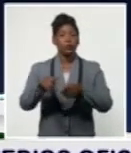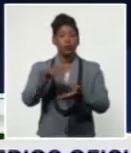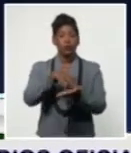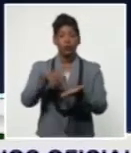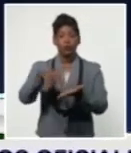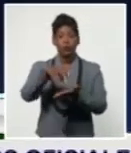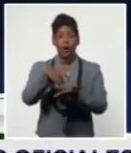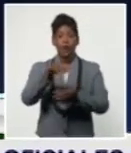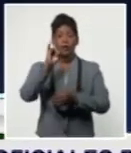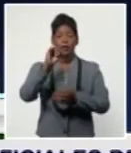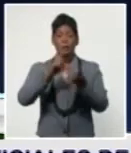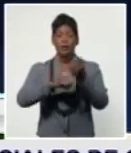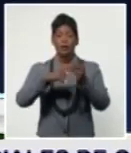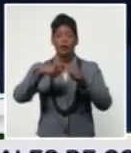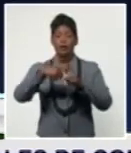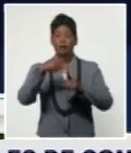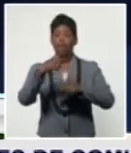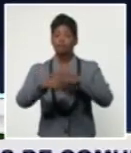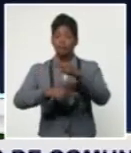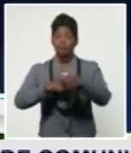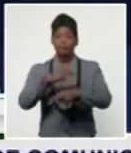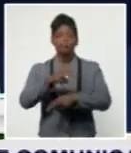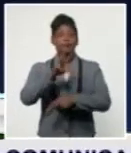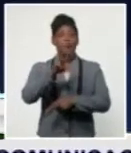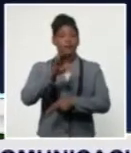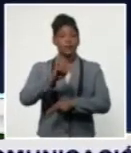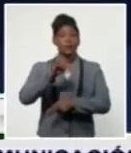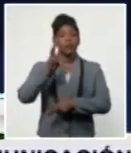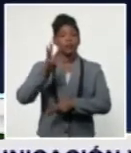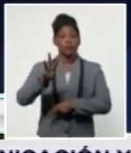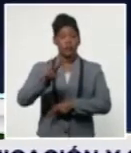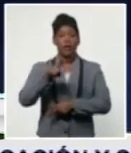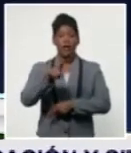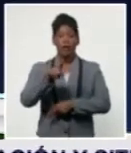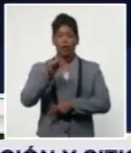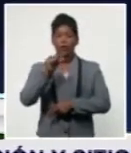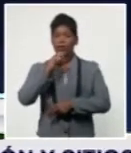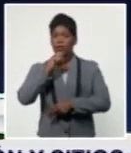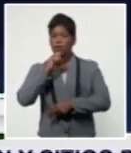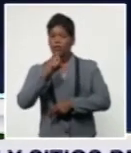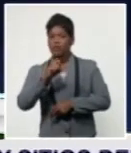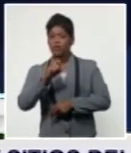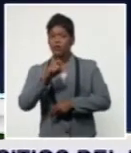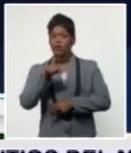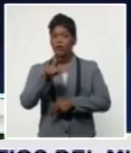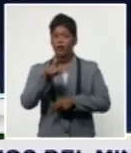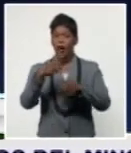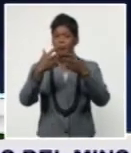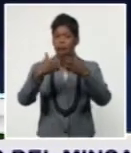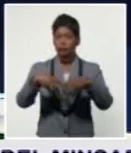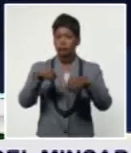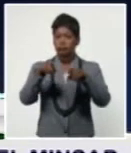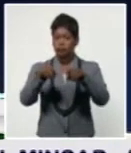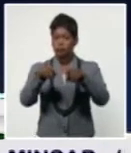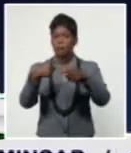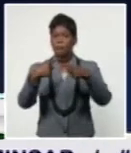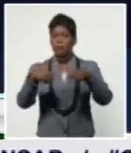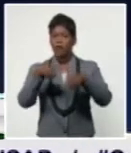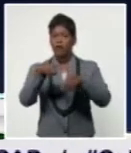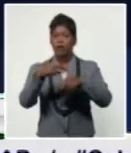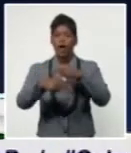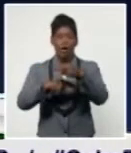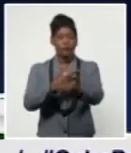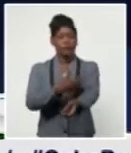Curie Tropical Medicine Institute, 303 samples because of a difficulty they had with one of their